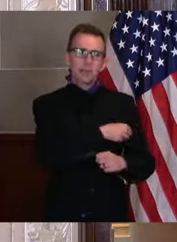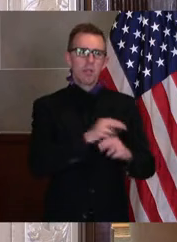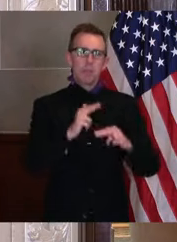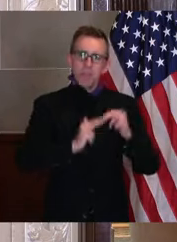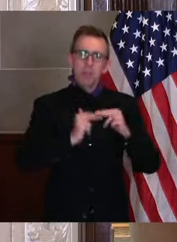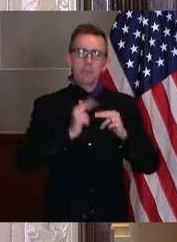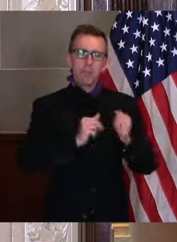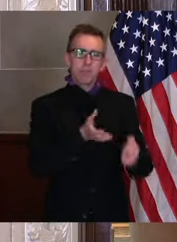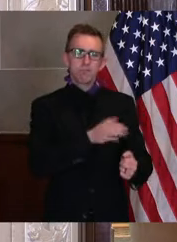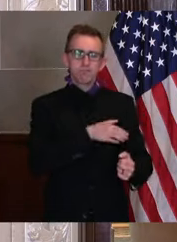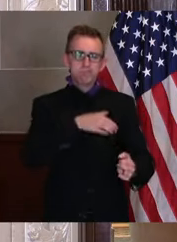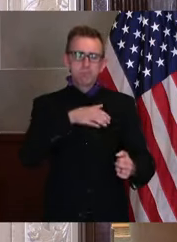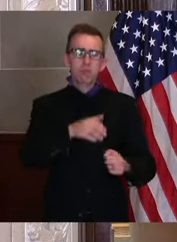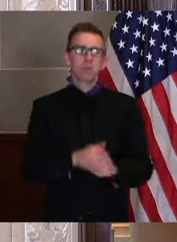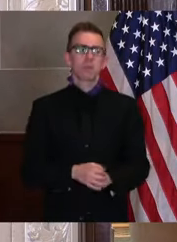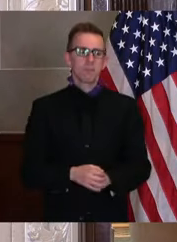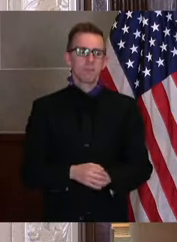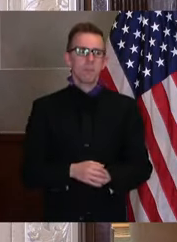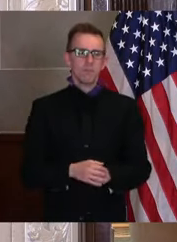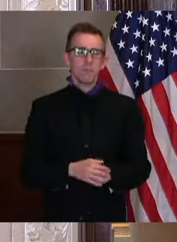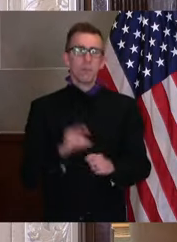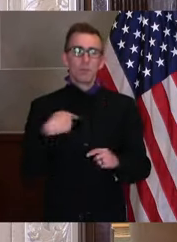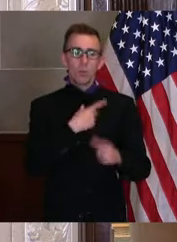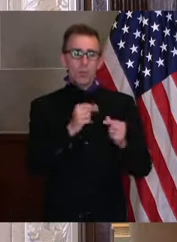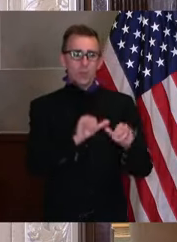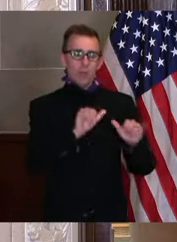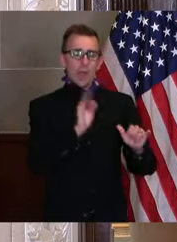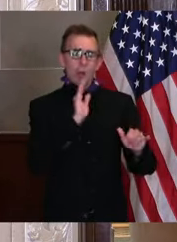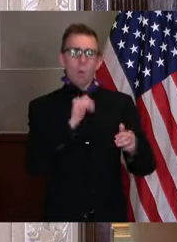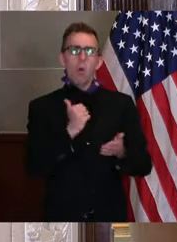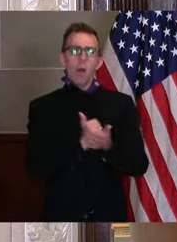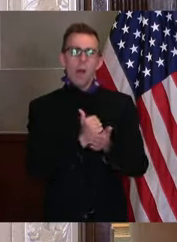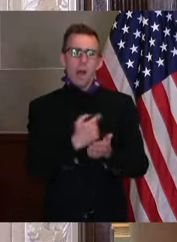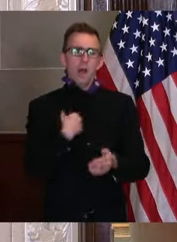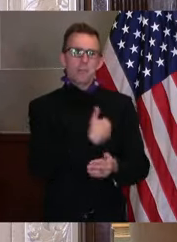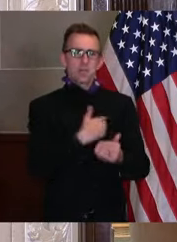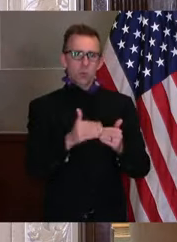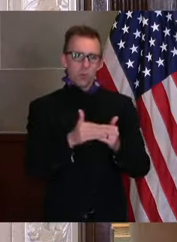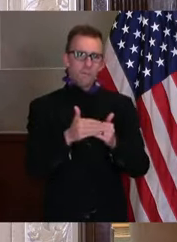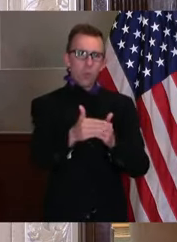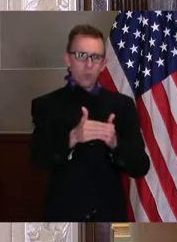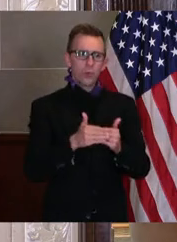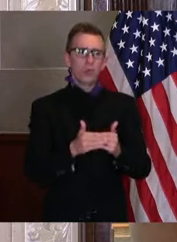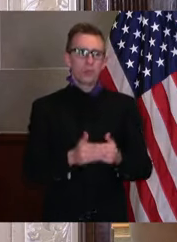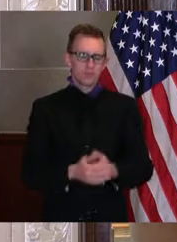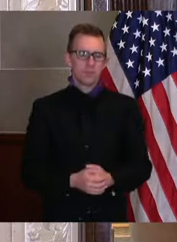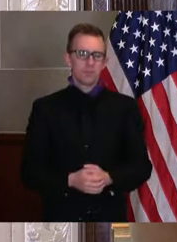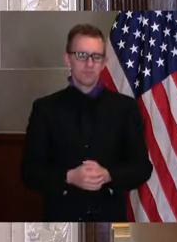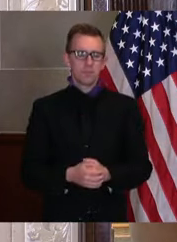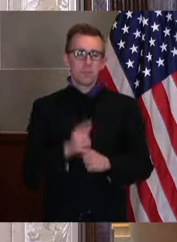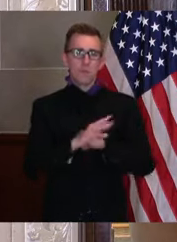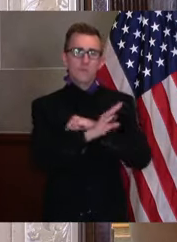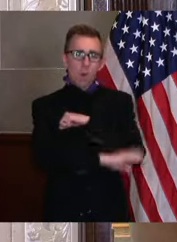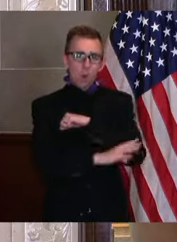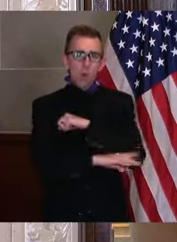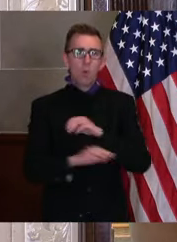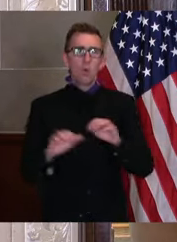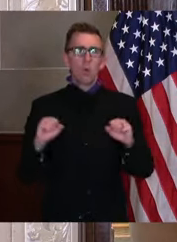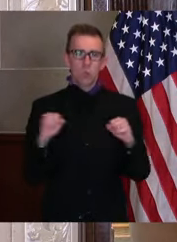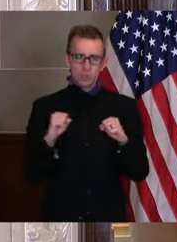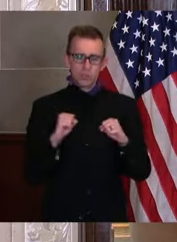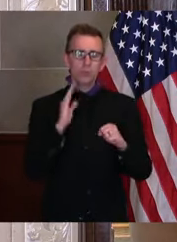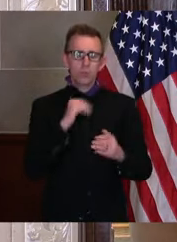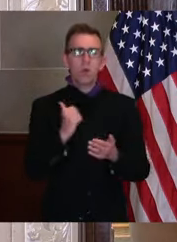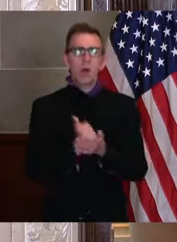get out there, that may serve us well going forward in the fall and the winter. So it was actually the